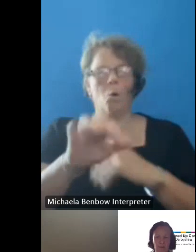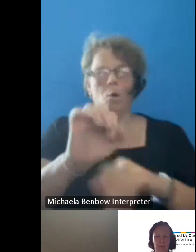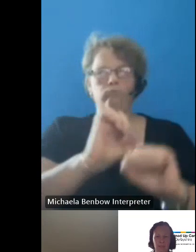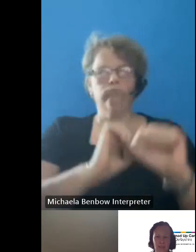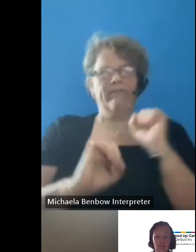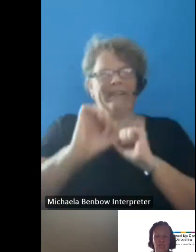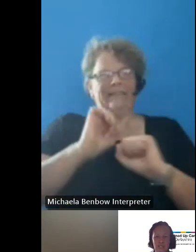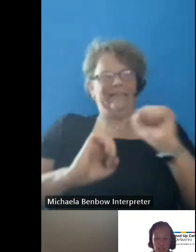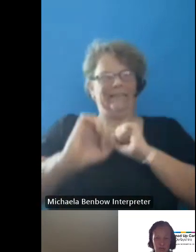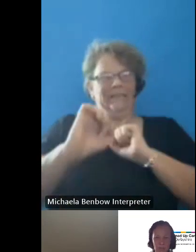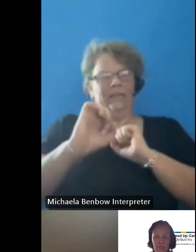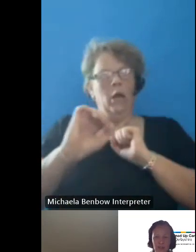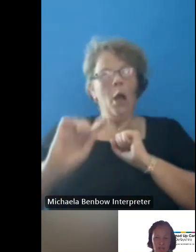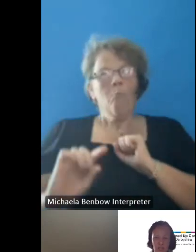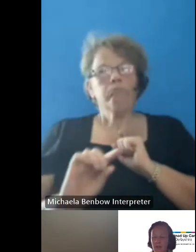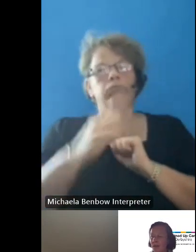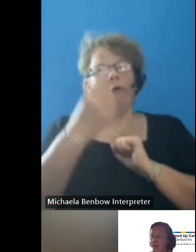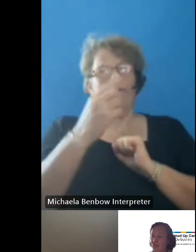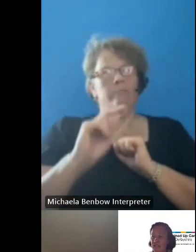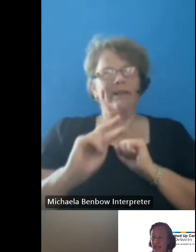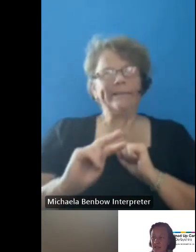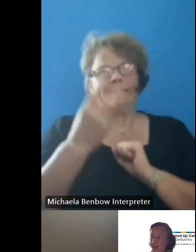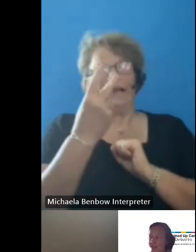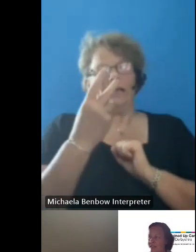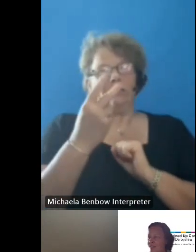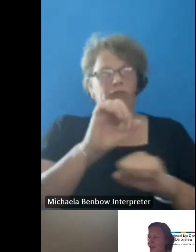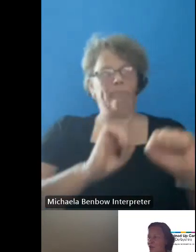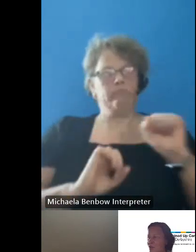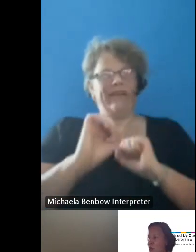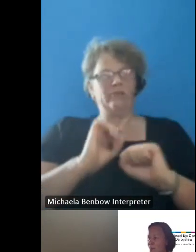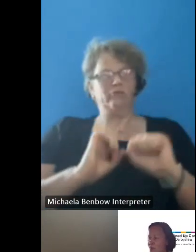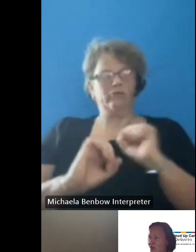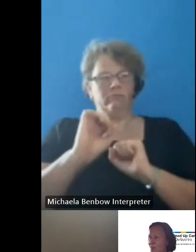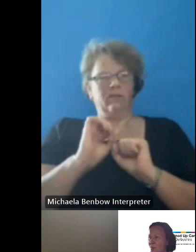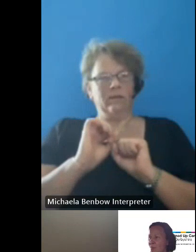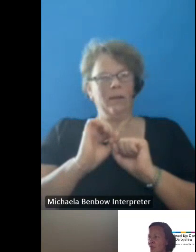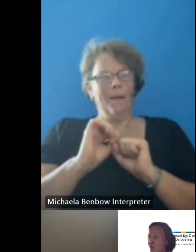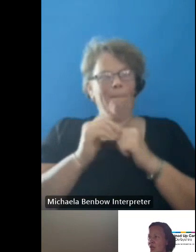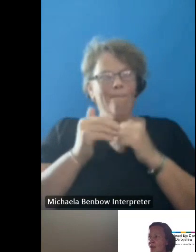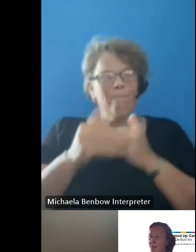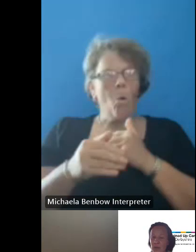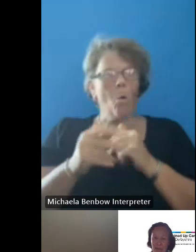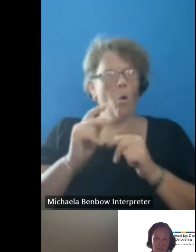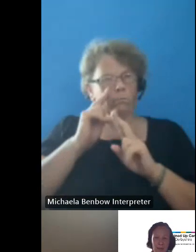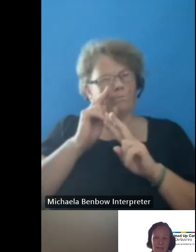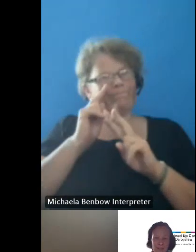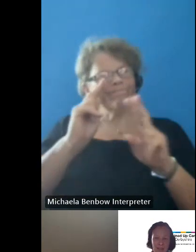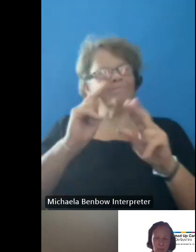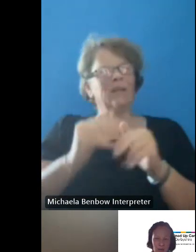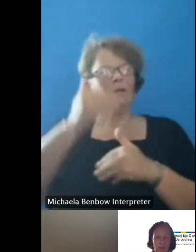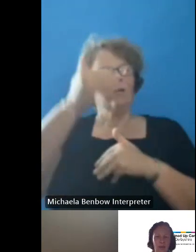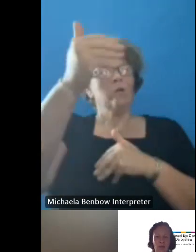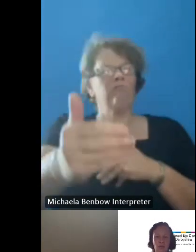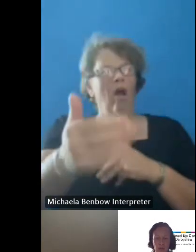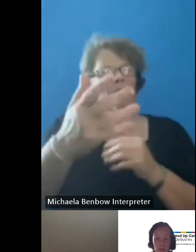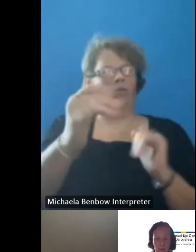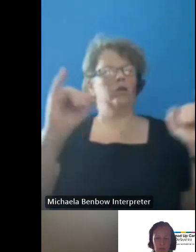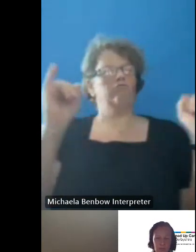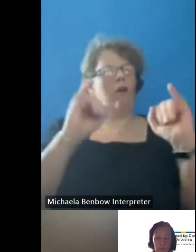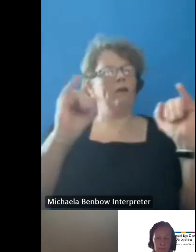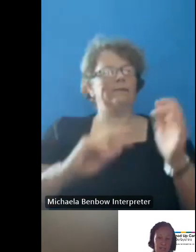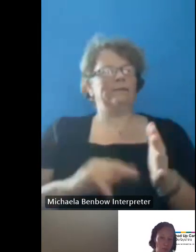about primary prevention, secondary prevention, and really, as I say, that sort of more upstream approach. But we have to balance that with, you